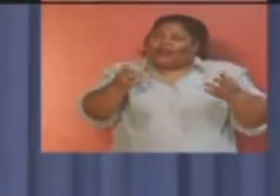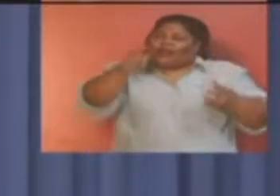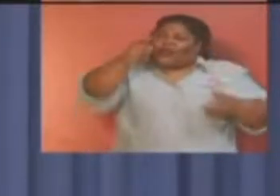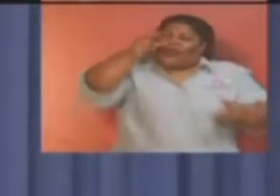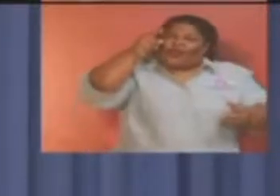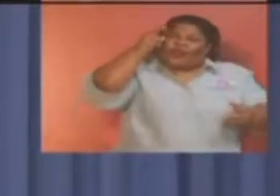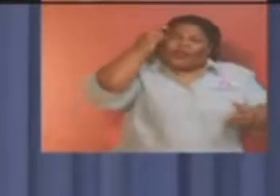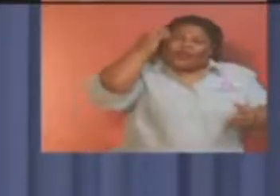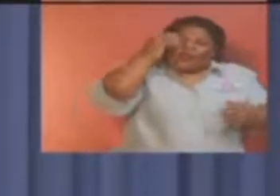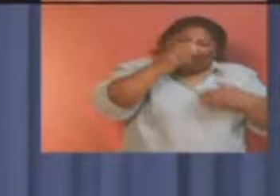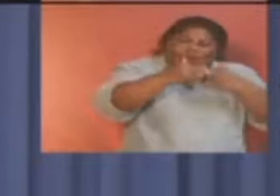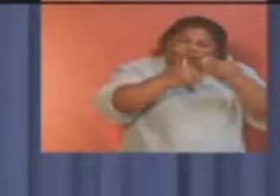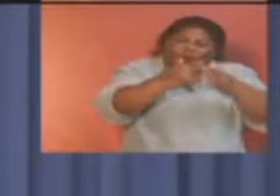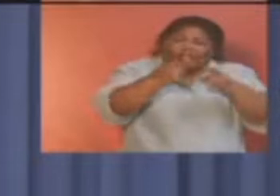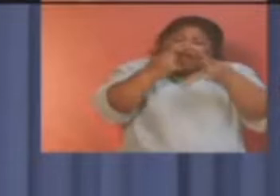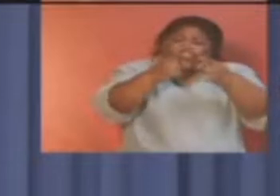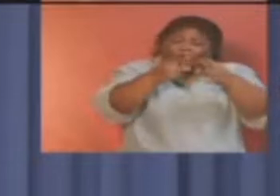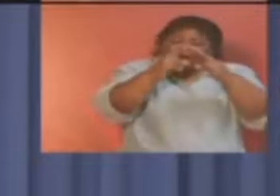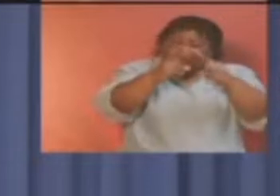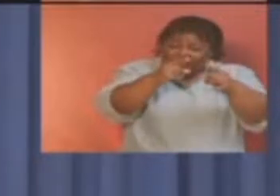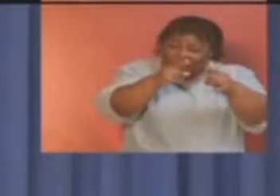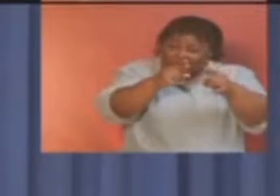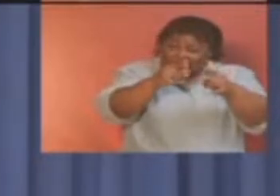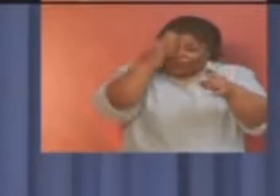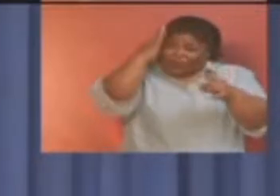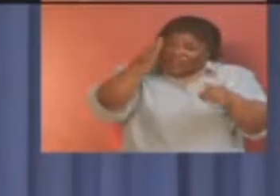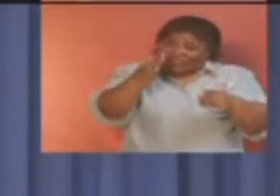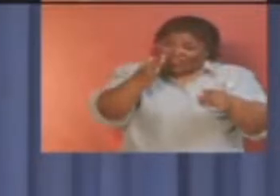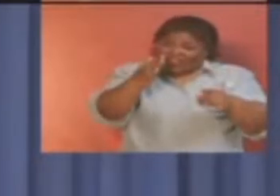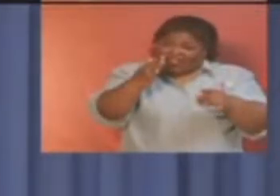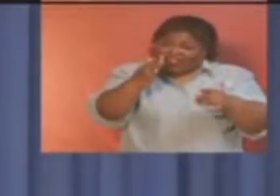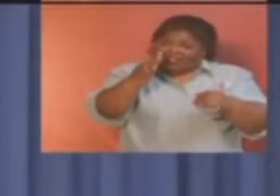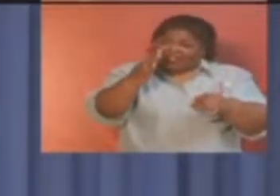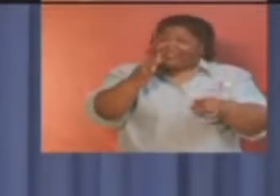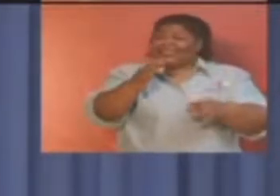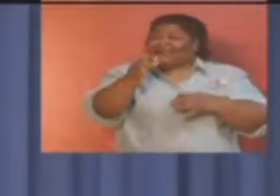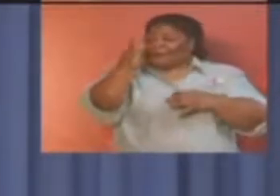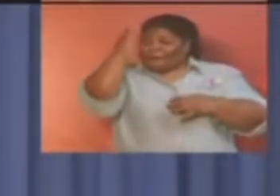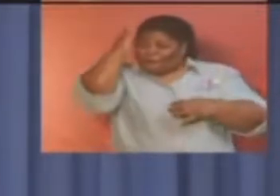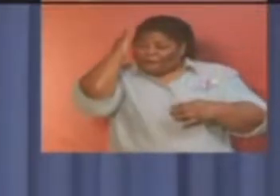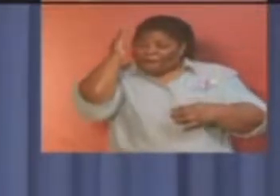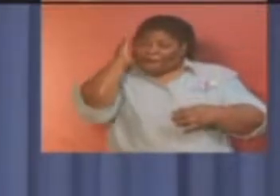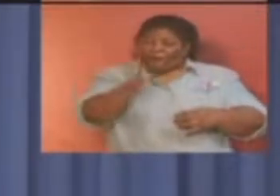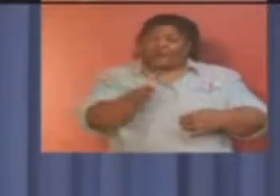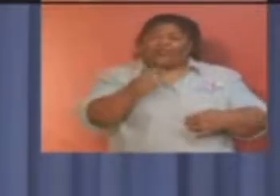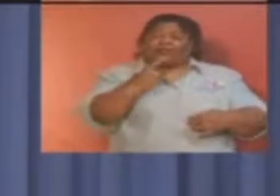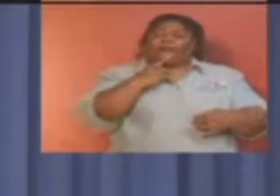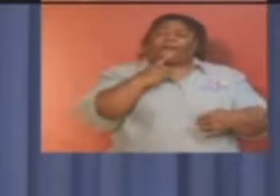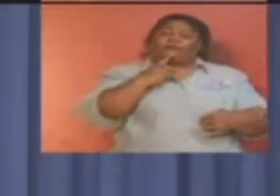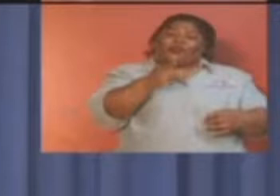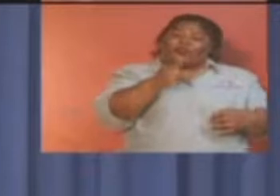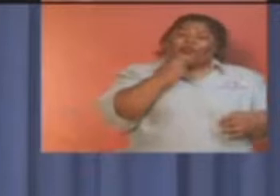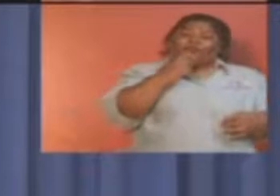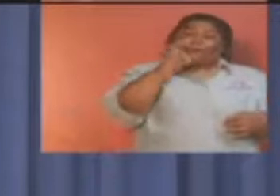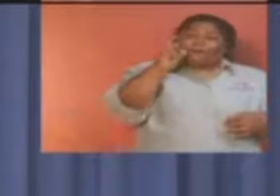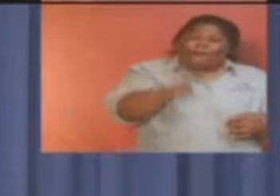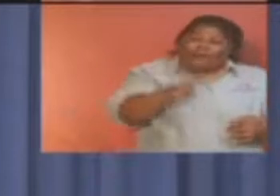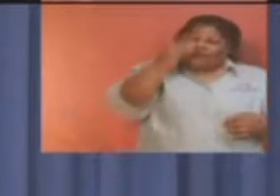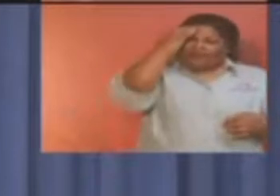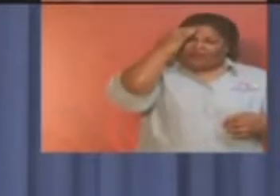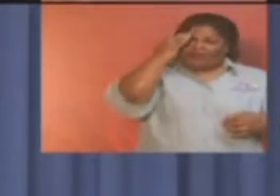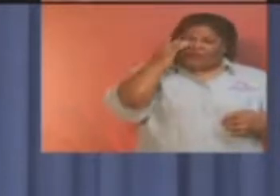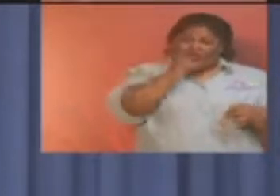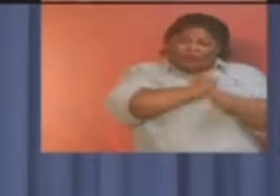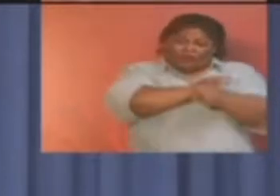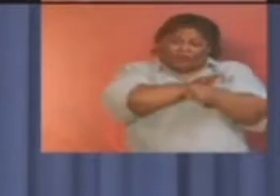is enough to tell us that we are in a worrisome place, and that is our level of infection, the rate of